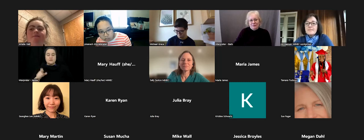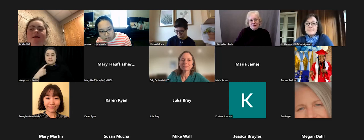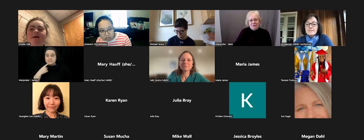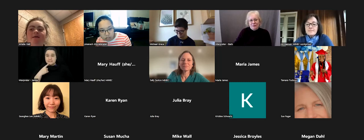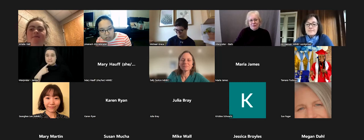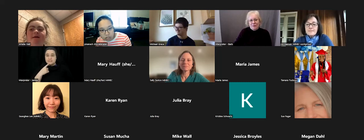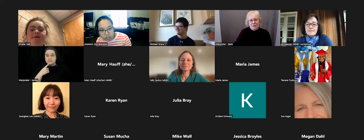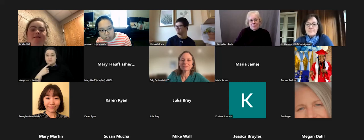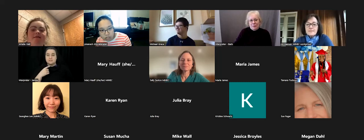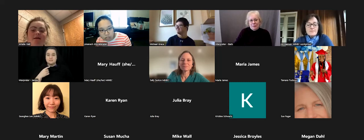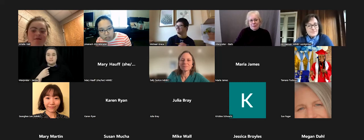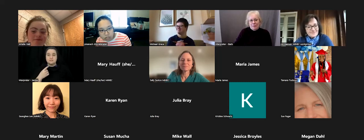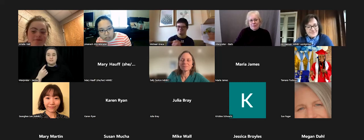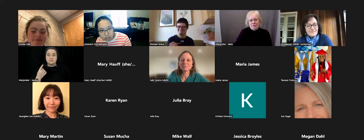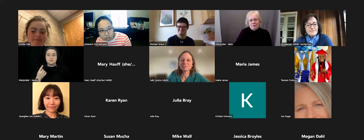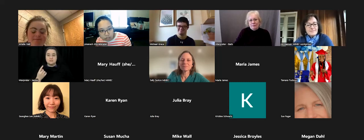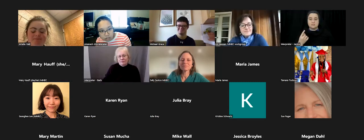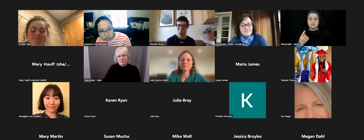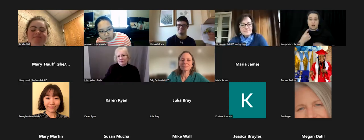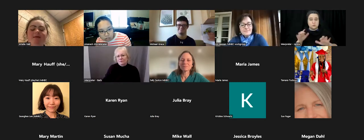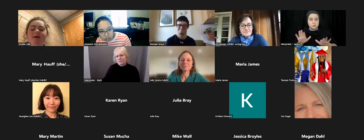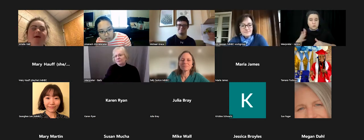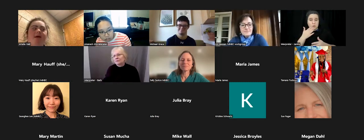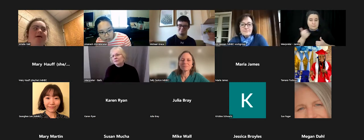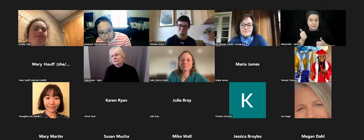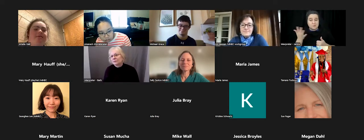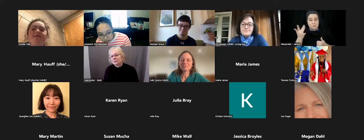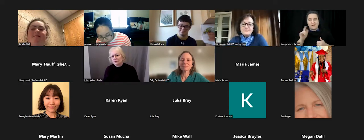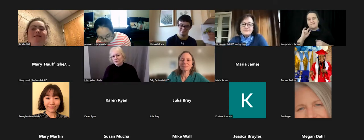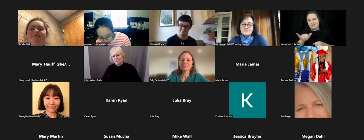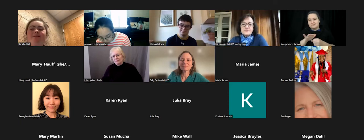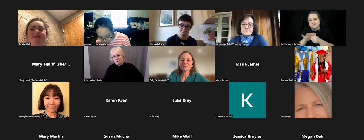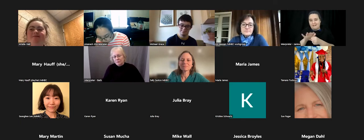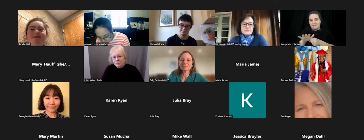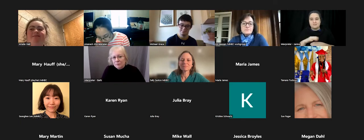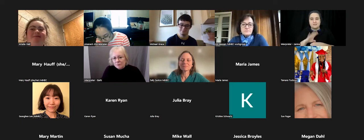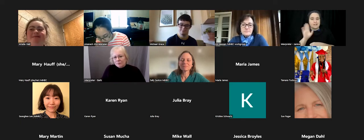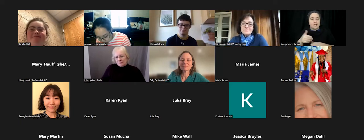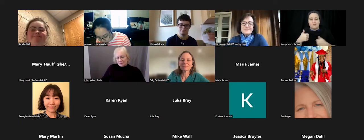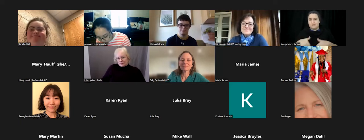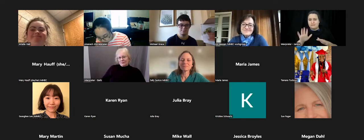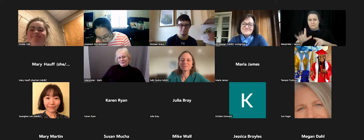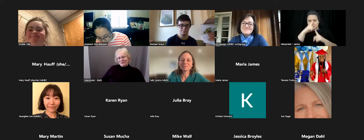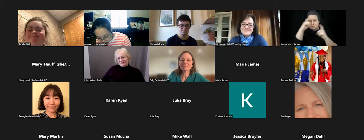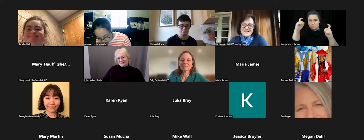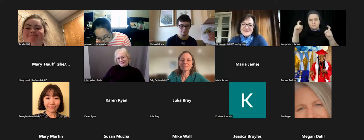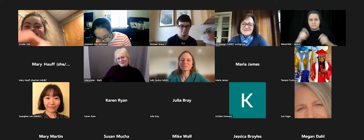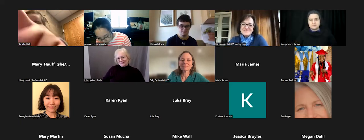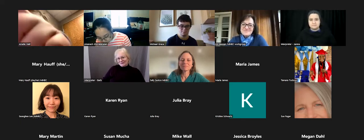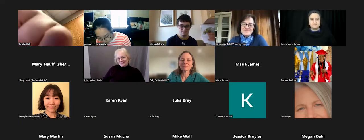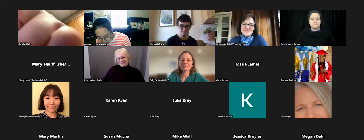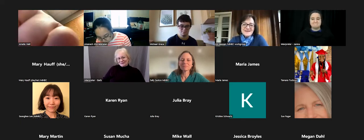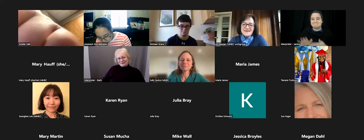always do your best to best enough. And just never give up on your dreams.